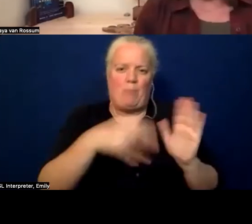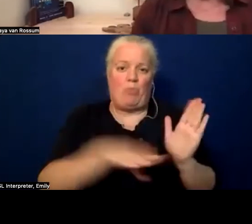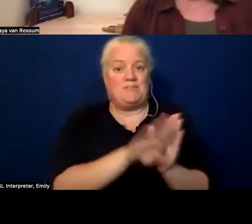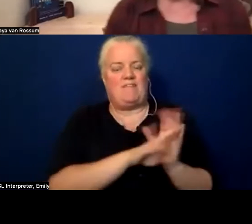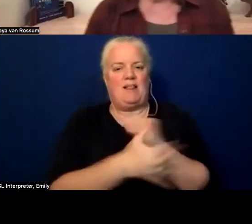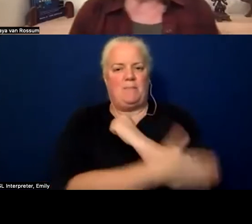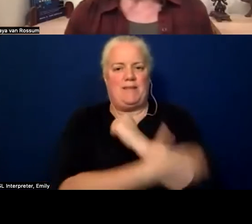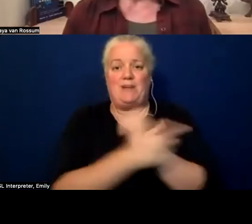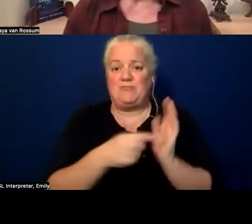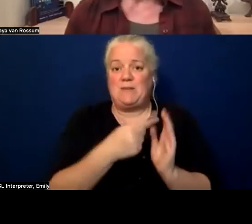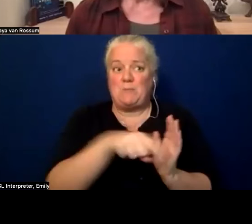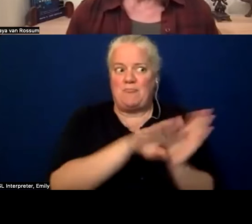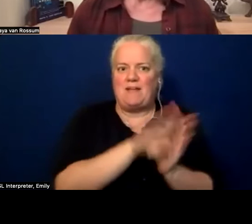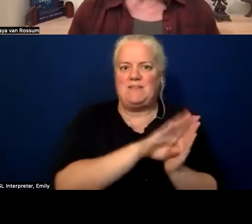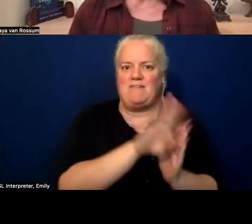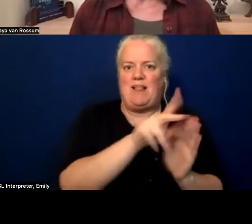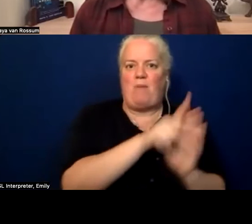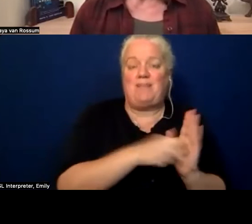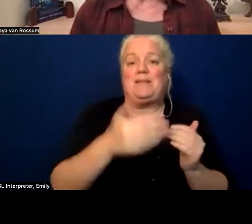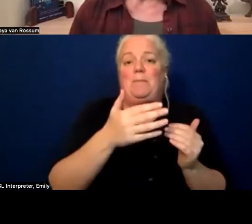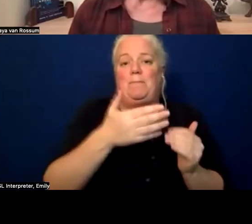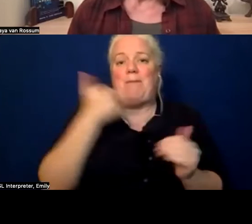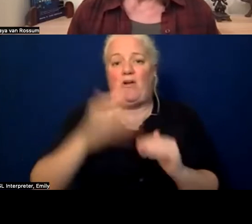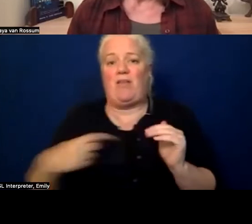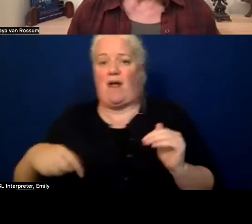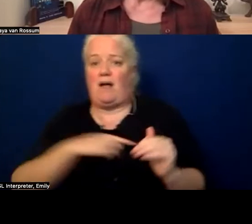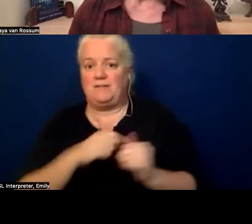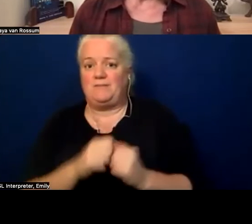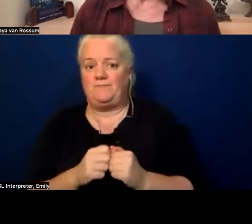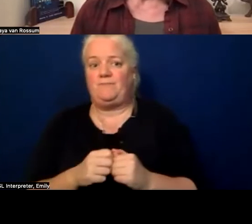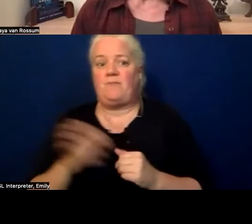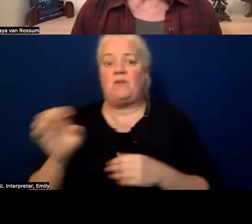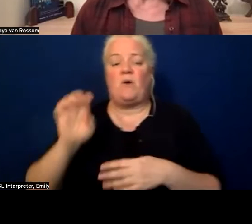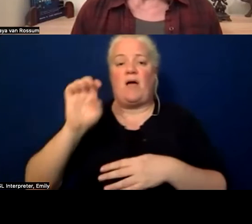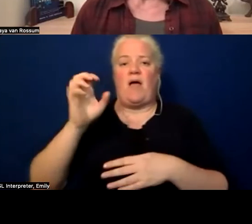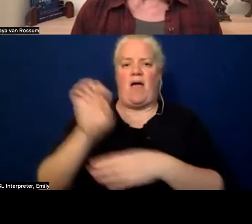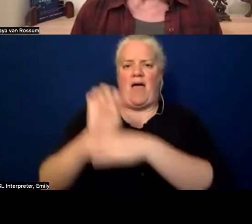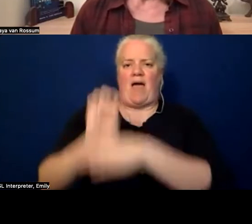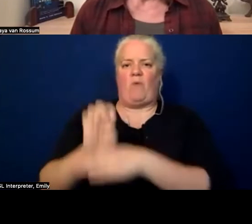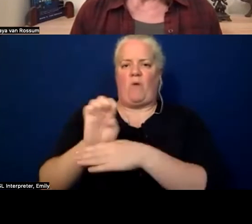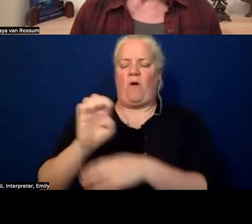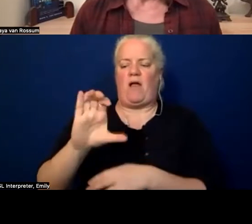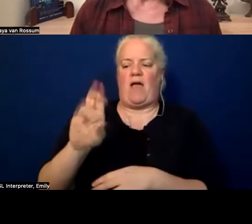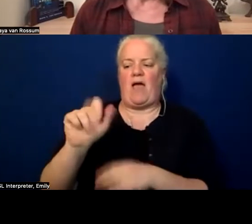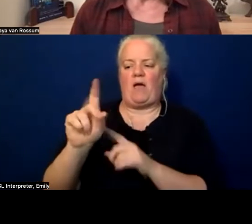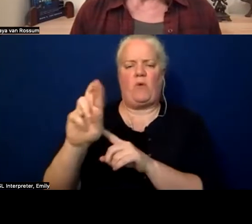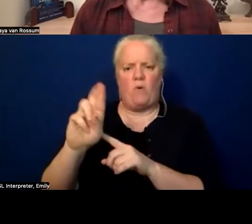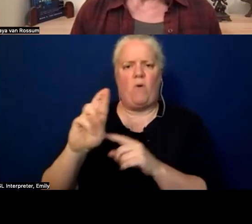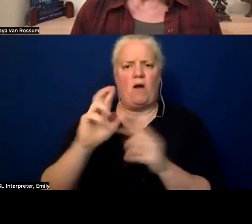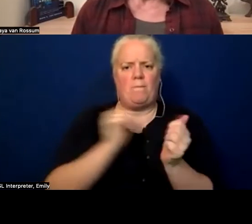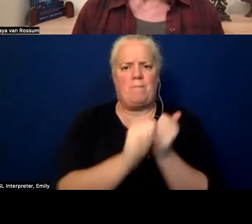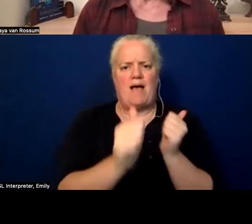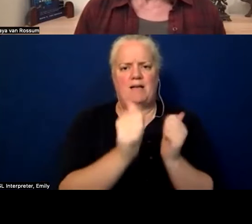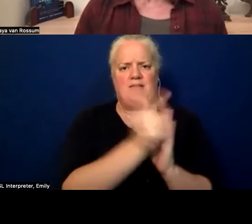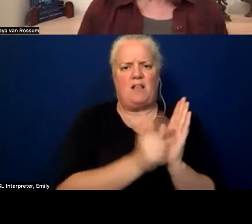it is Ecuador that's had that for actually quite a while, right? And that's actually giving the environment. And this is different. We've had that question before in New